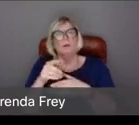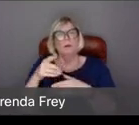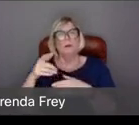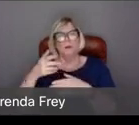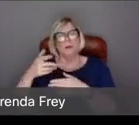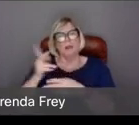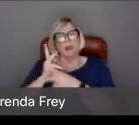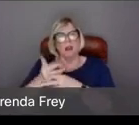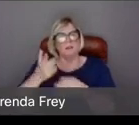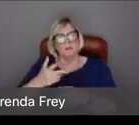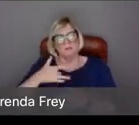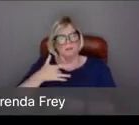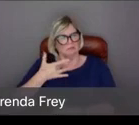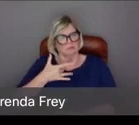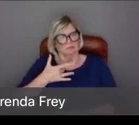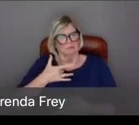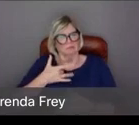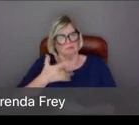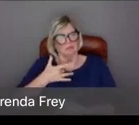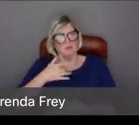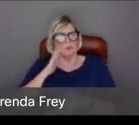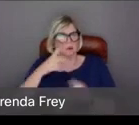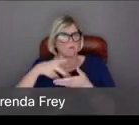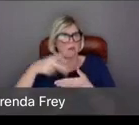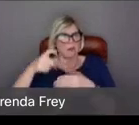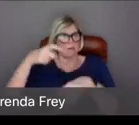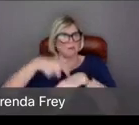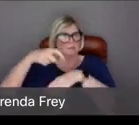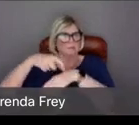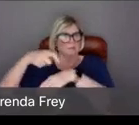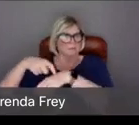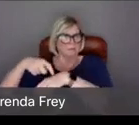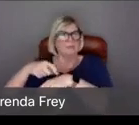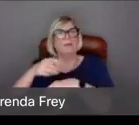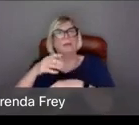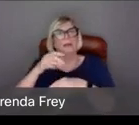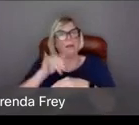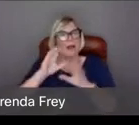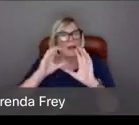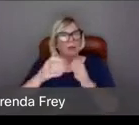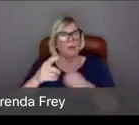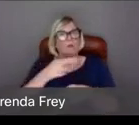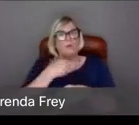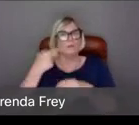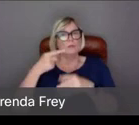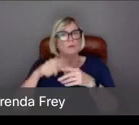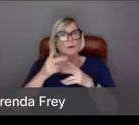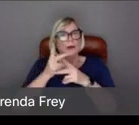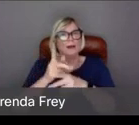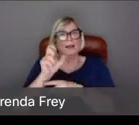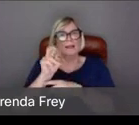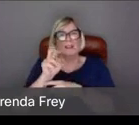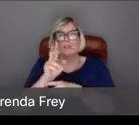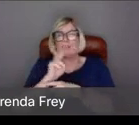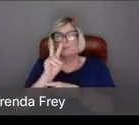there's a high likelihood that you're going to pay on time. In this category, the risk to lenders is that about 2%